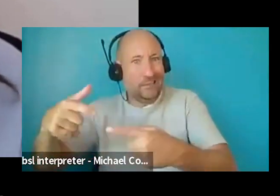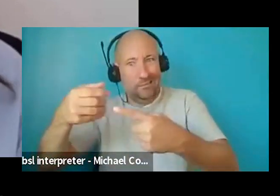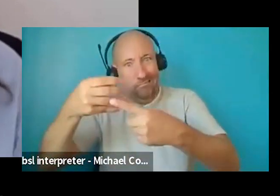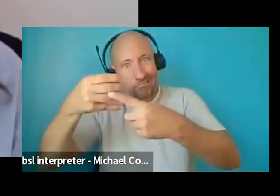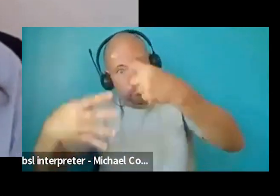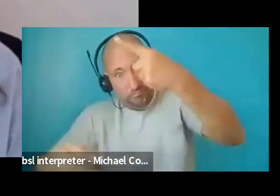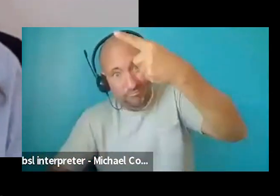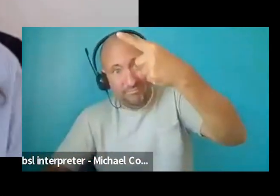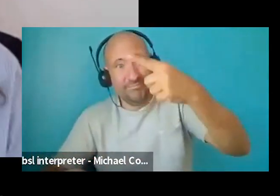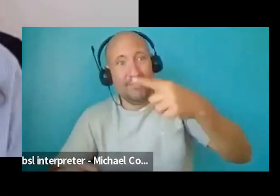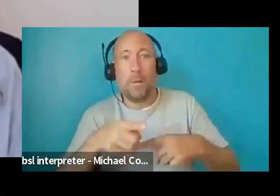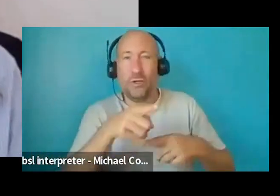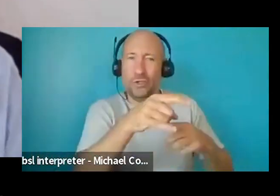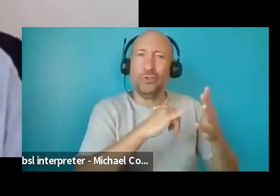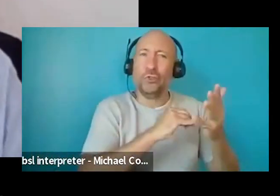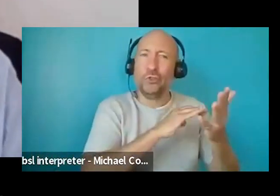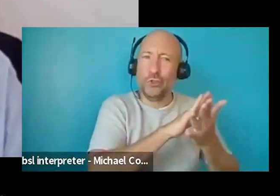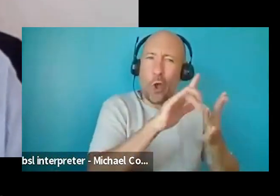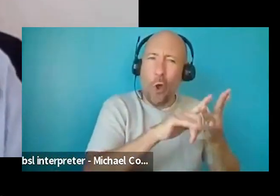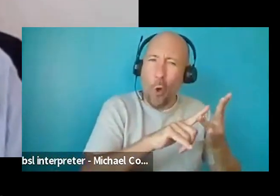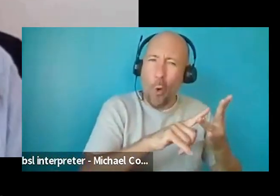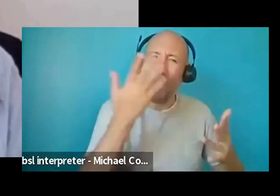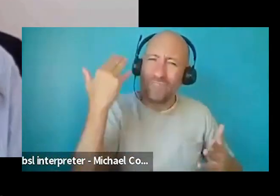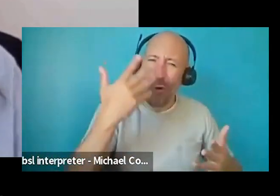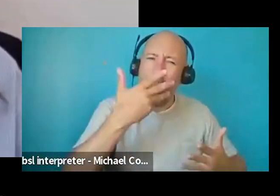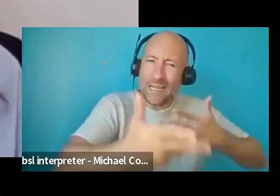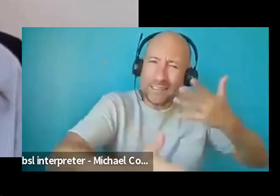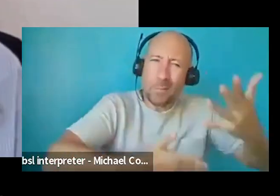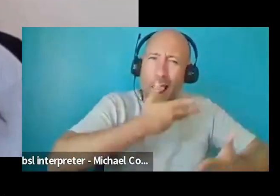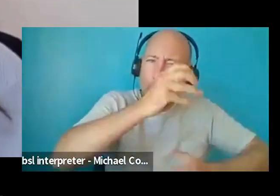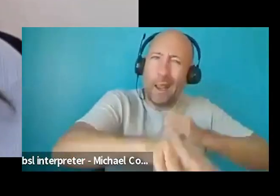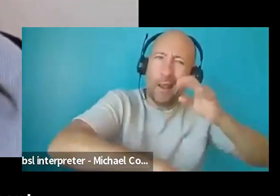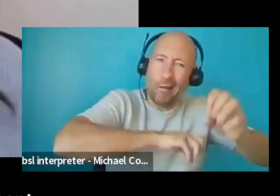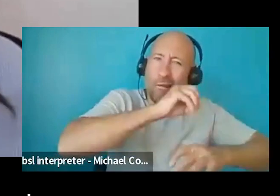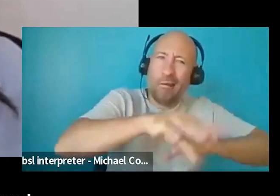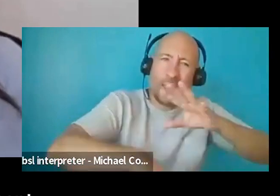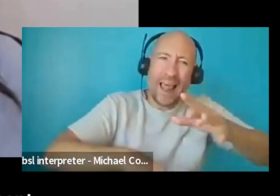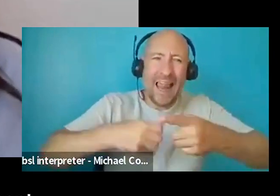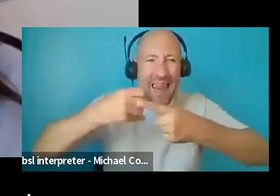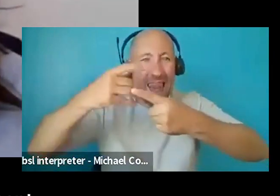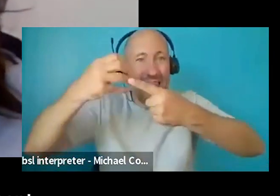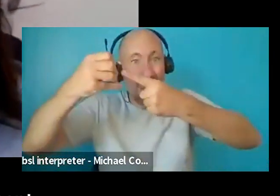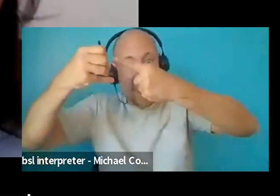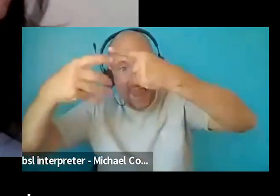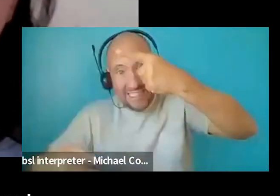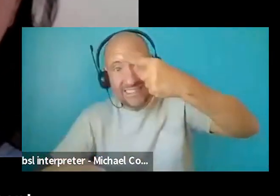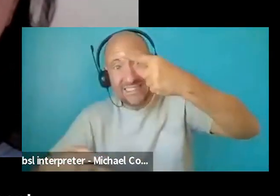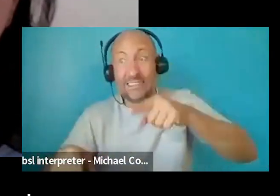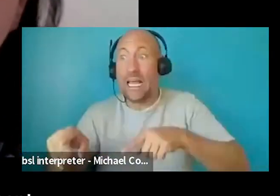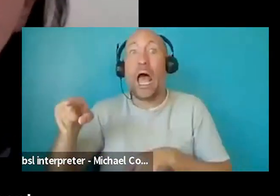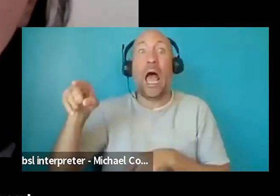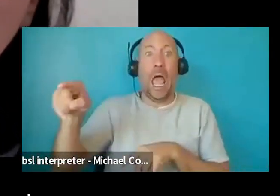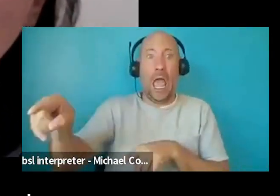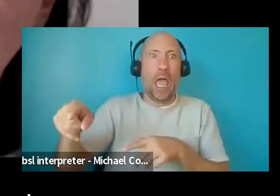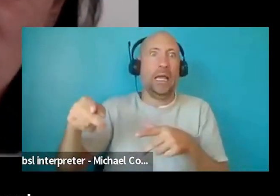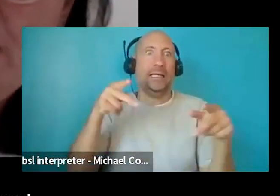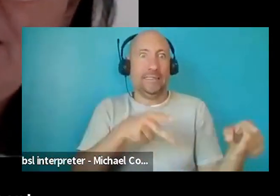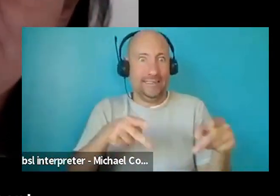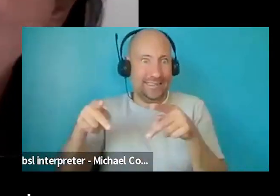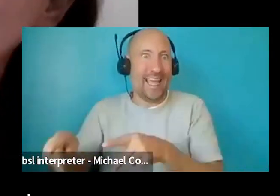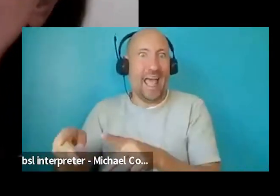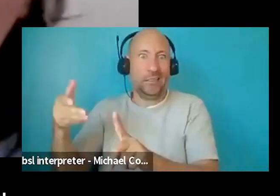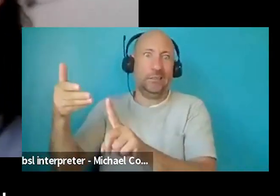extremely precise in listing all the residencies where dance is the prevailing